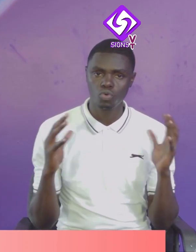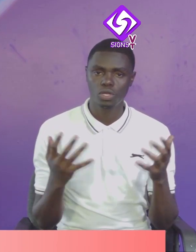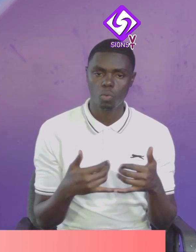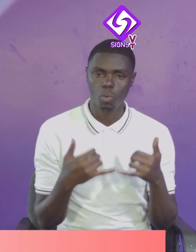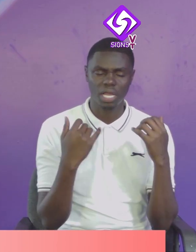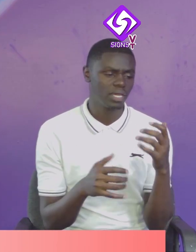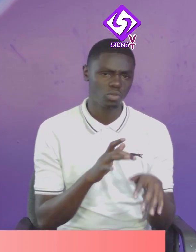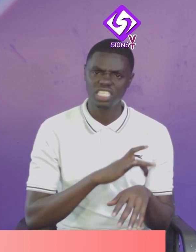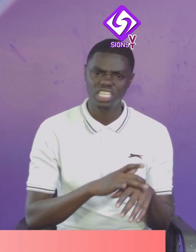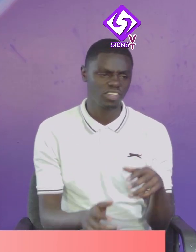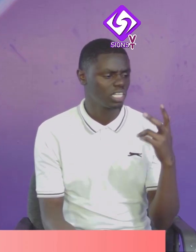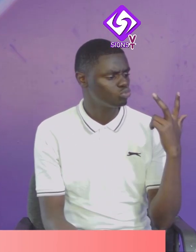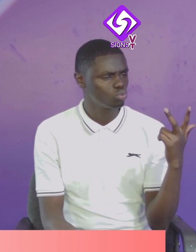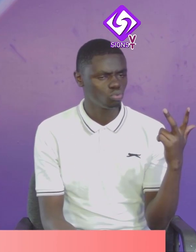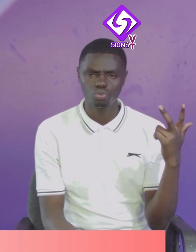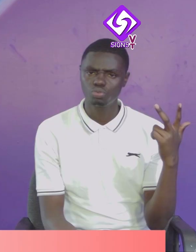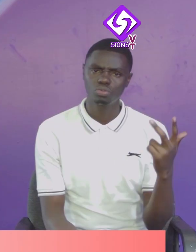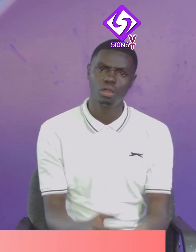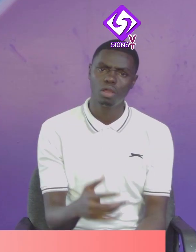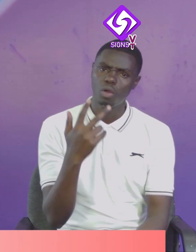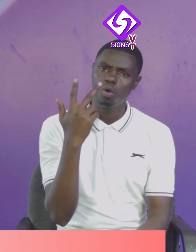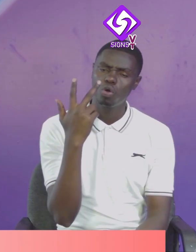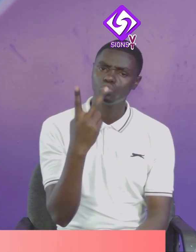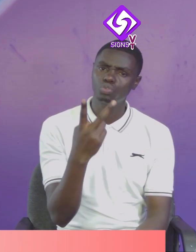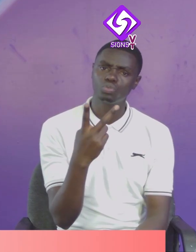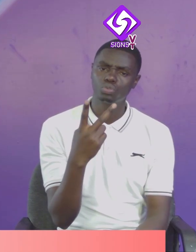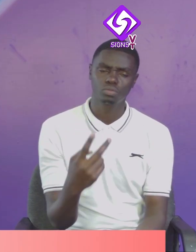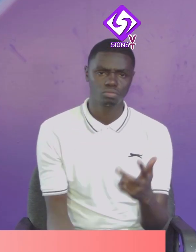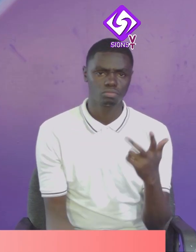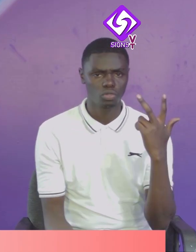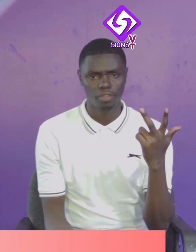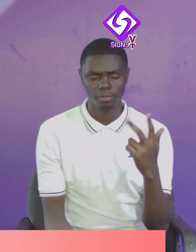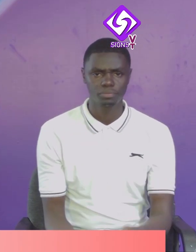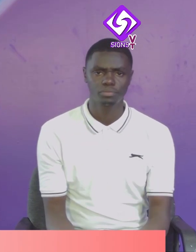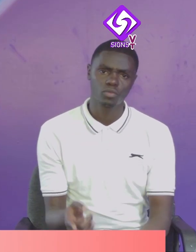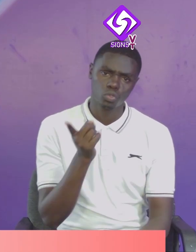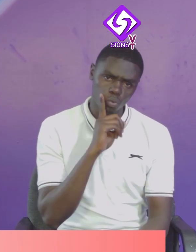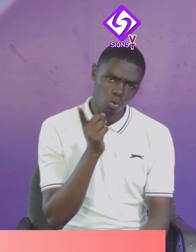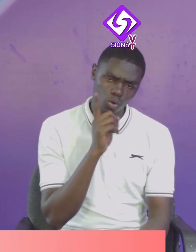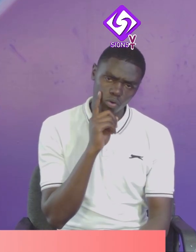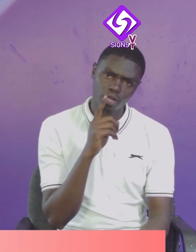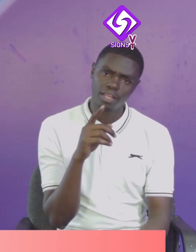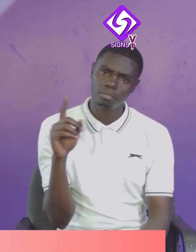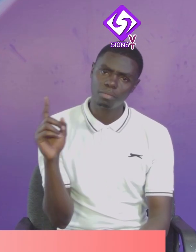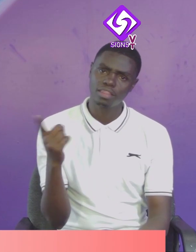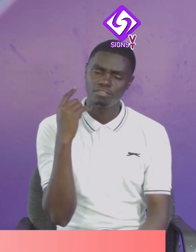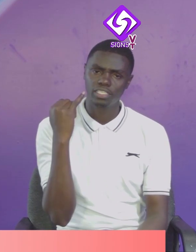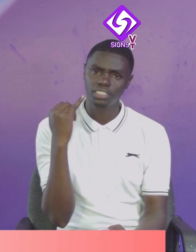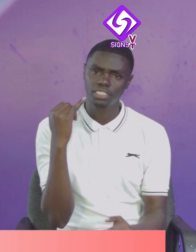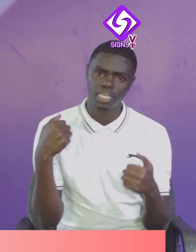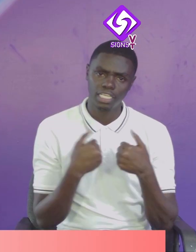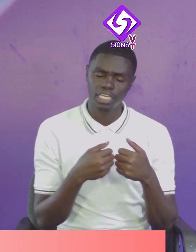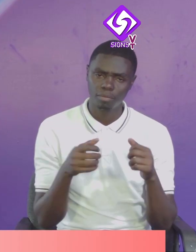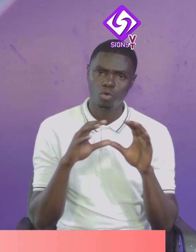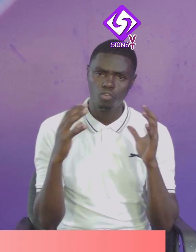games, of which the next 2 games, one of them is against Armenia tomorrow, and the first game perhaps of the World Cup. In